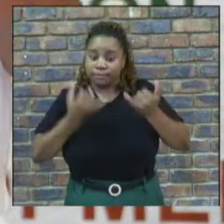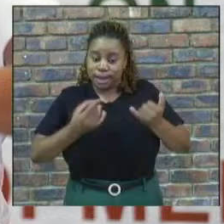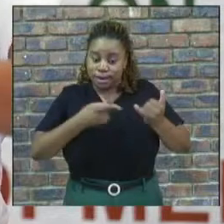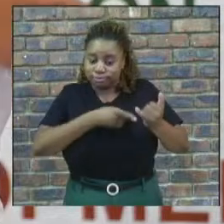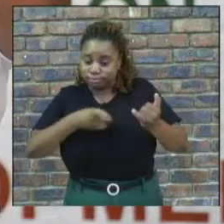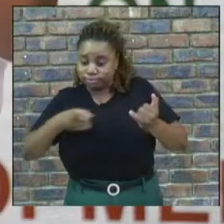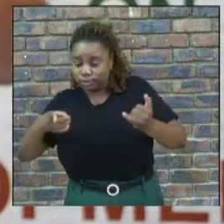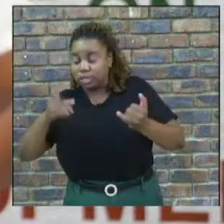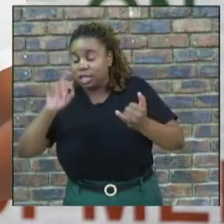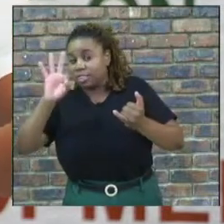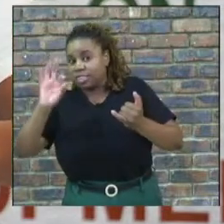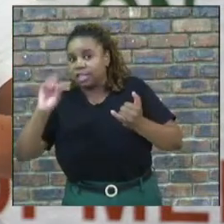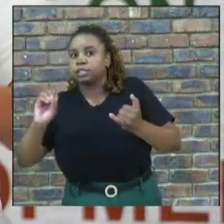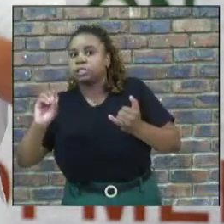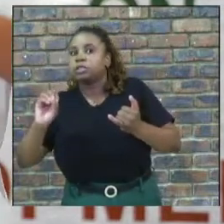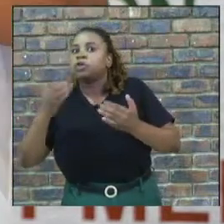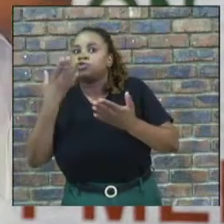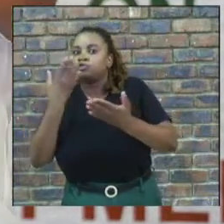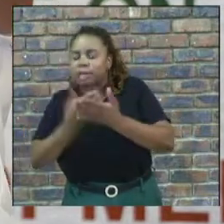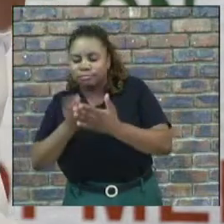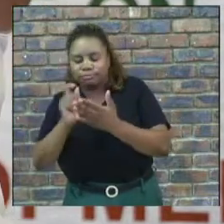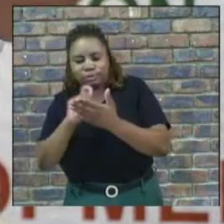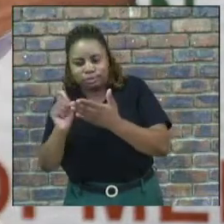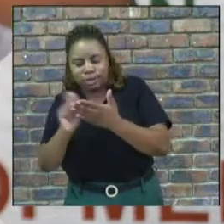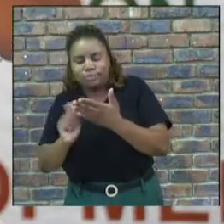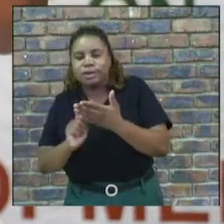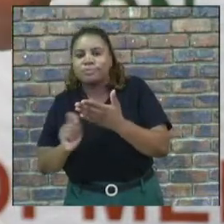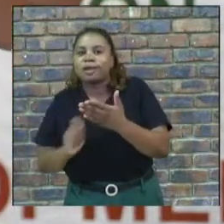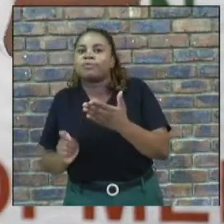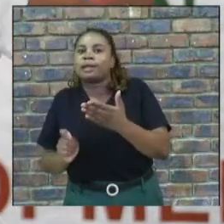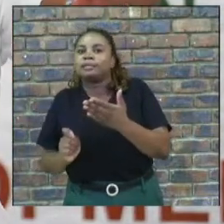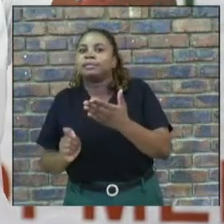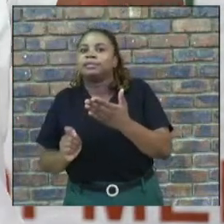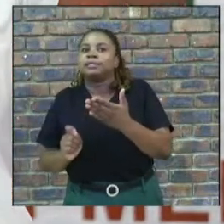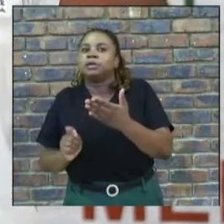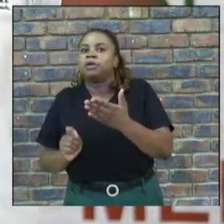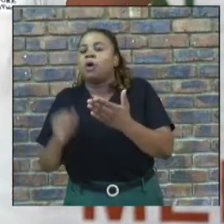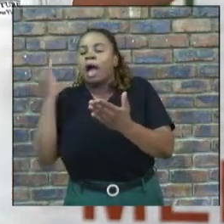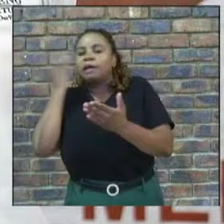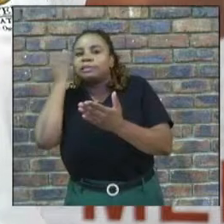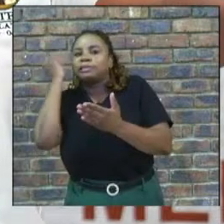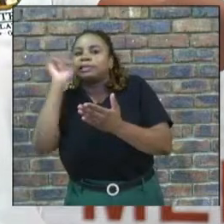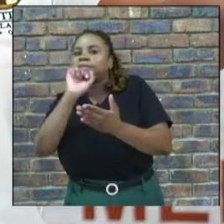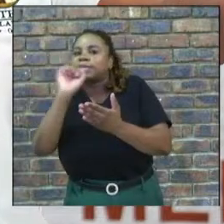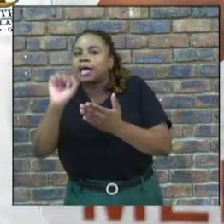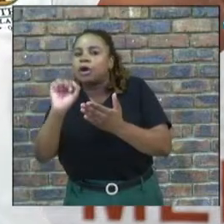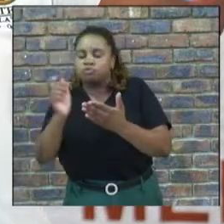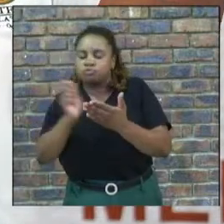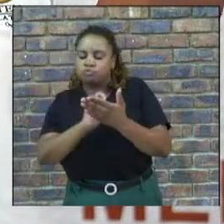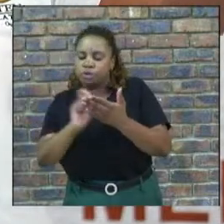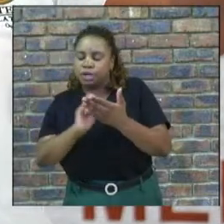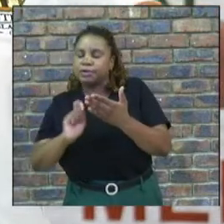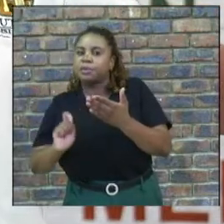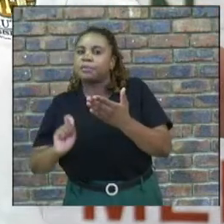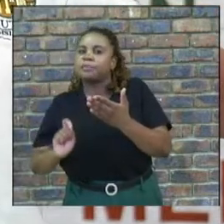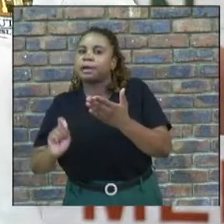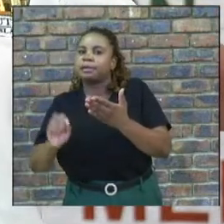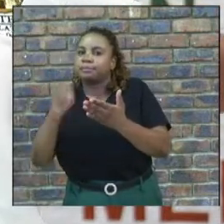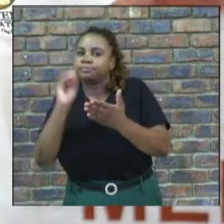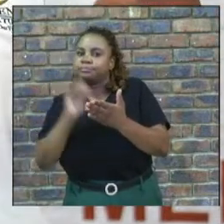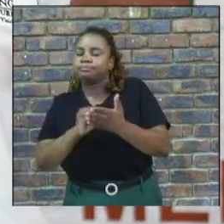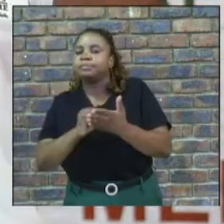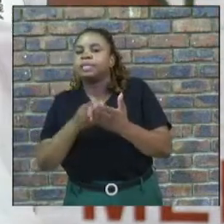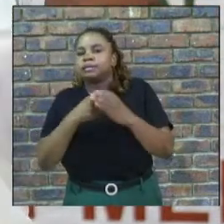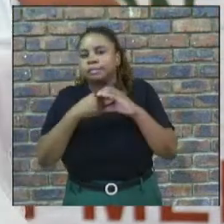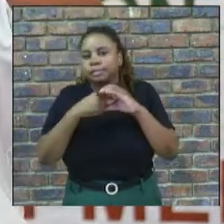can make your submissions. The suggestions is a little kentseng mo. Mema mkhali udutlule utatatlo